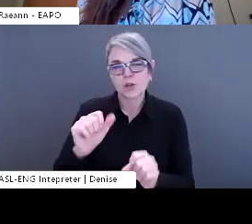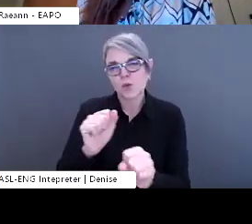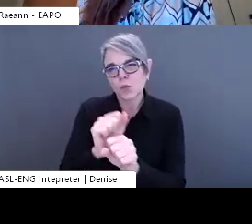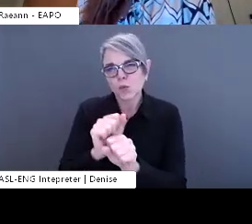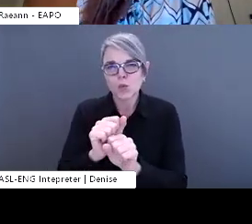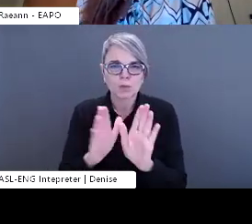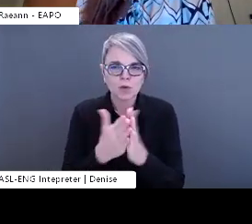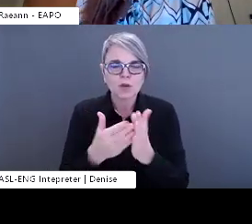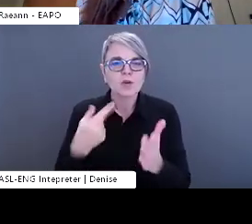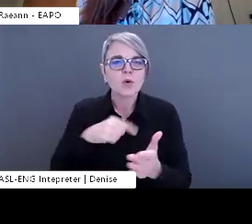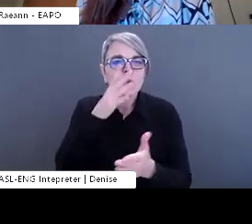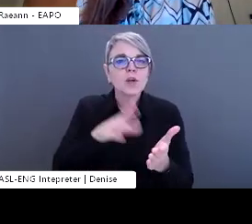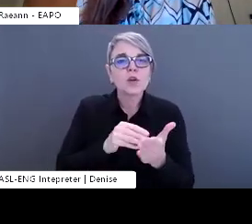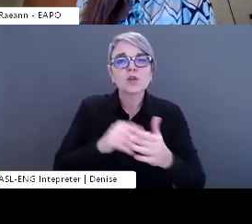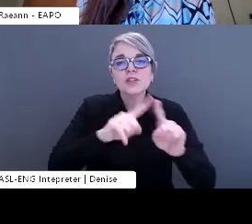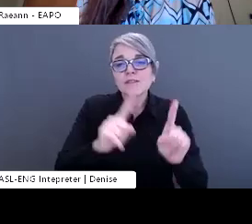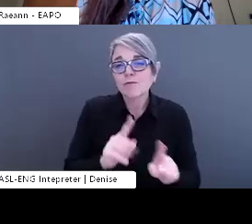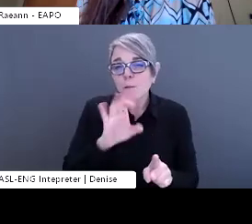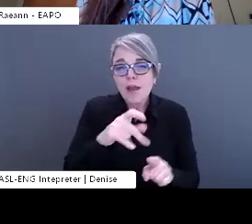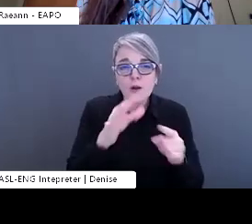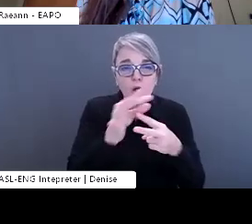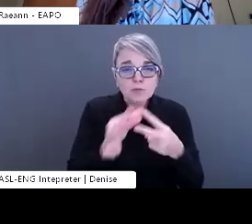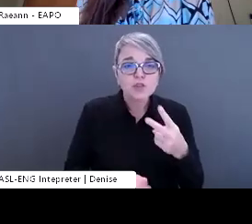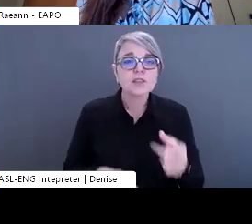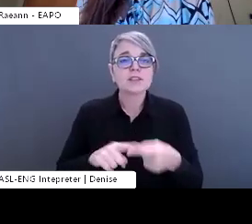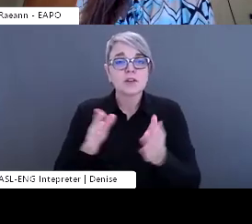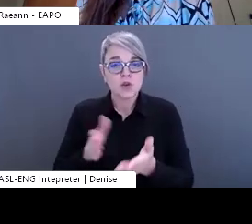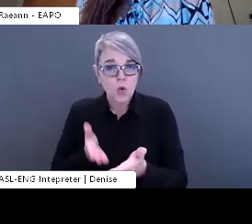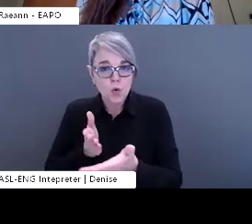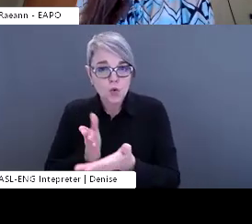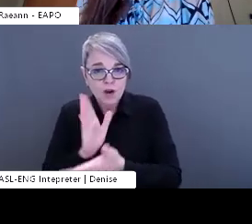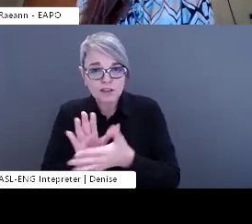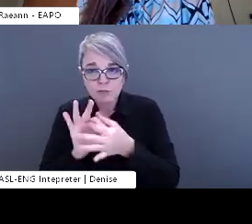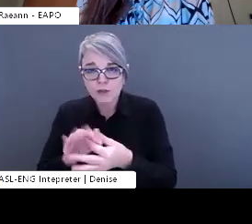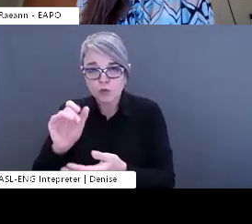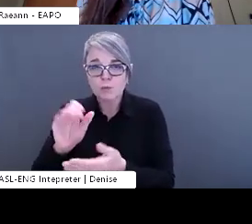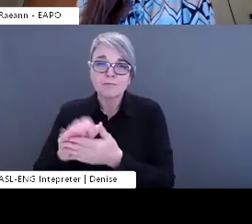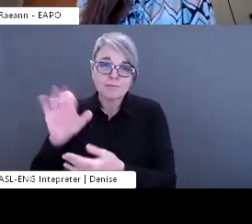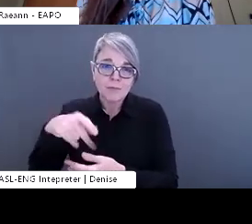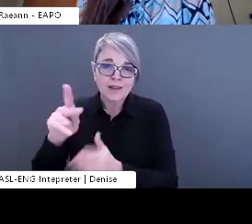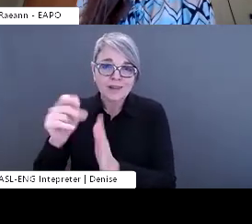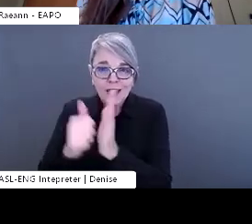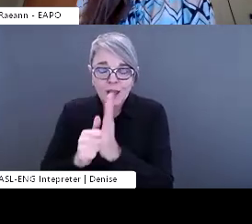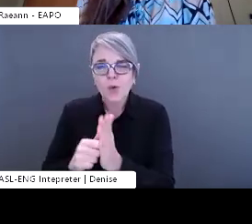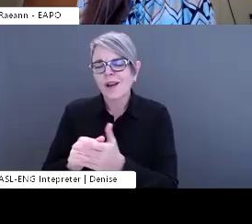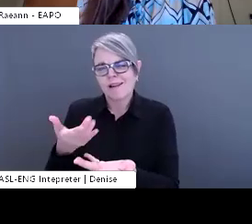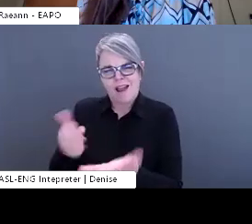rights related to bank accounts and cashing checks, some of the services available from banks, and how to stay safe when banking